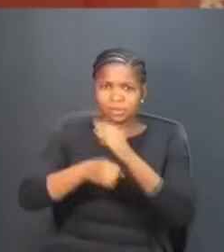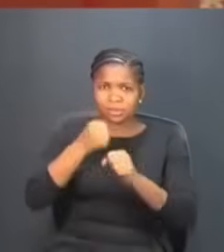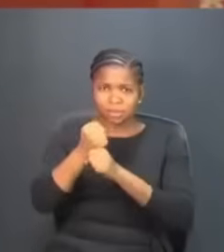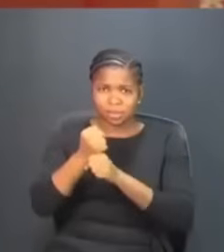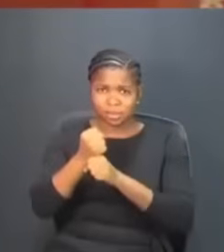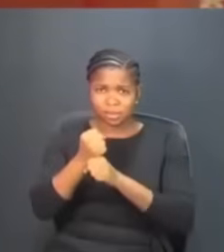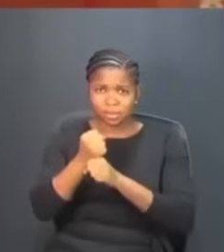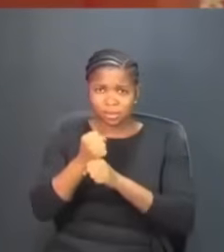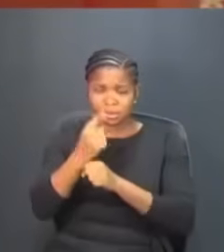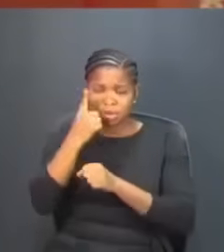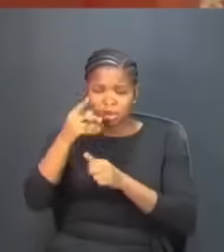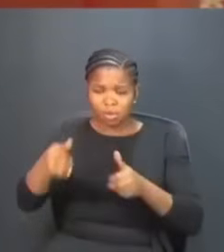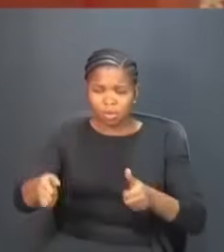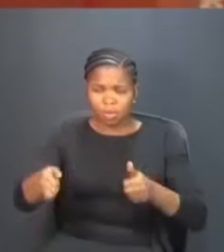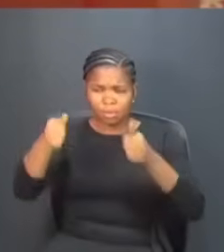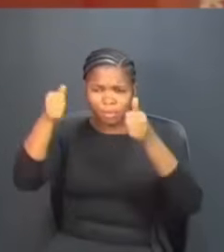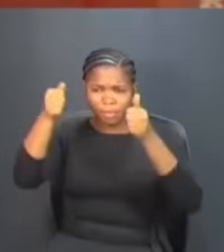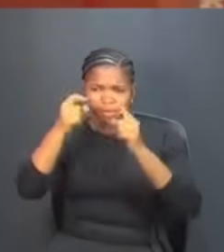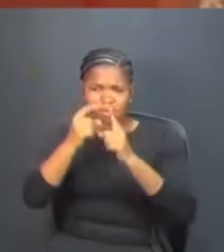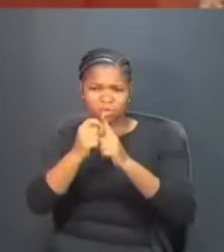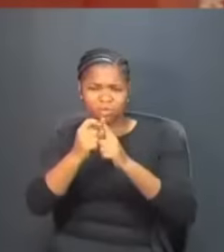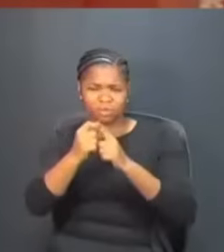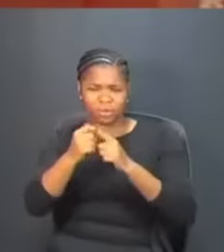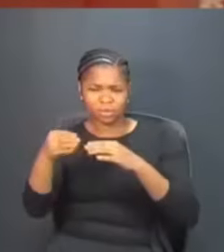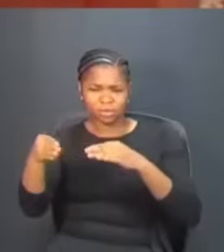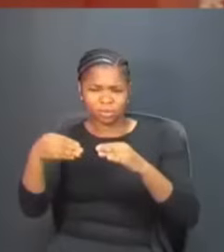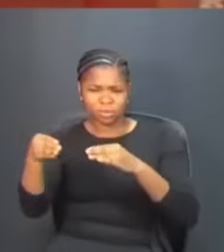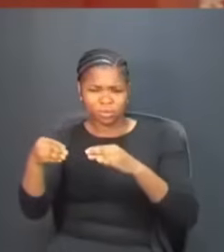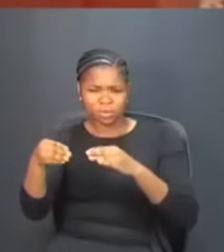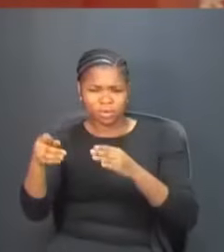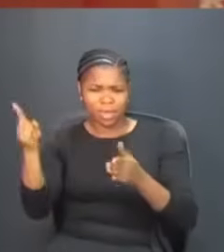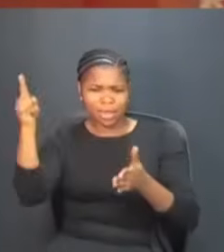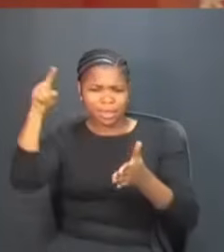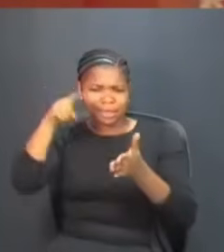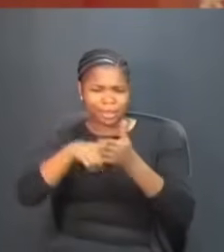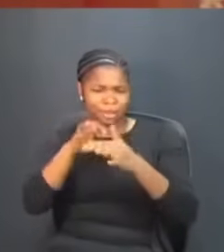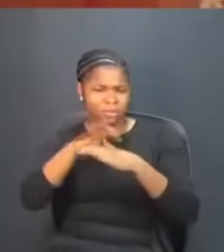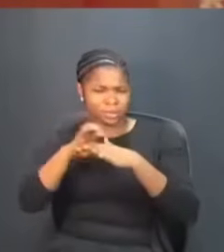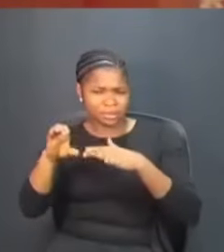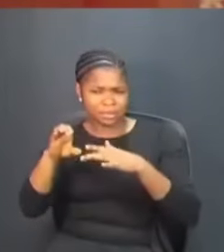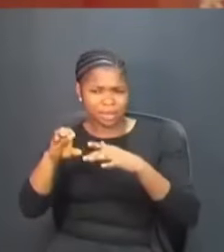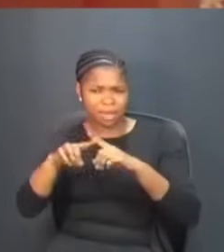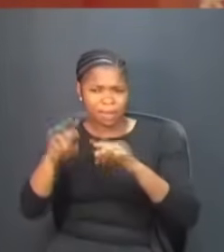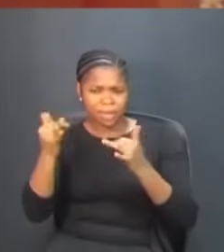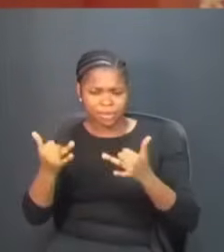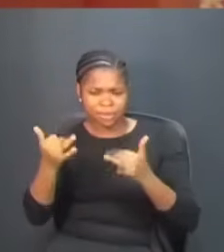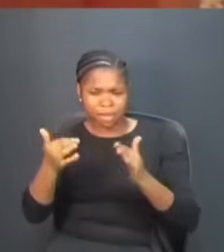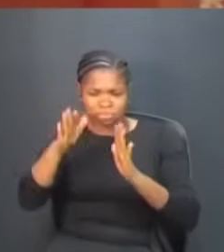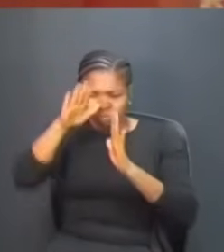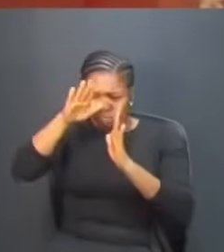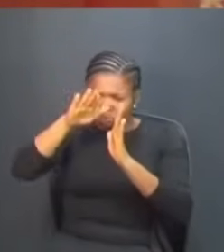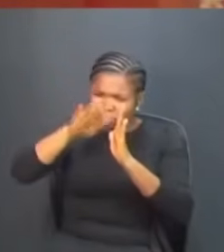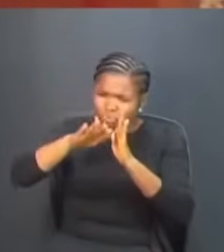rice was 1,000 Ghana cedis, but now has reduced to 400 Ghana cedis? Thank you, Mr. Speaker.